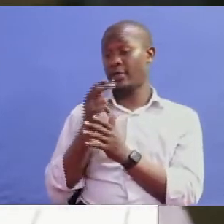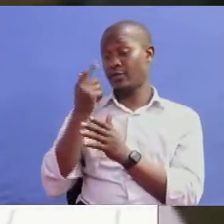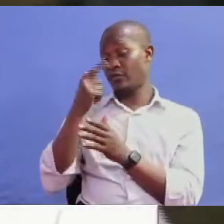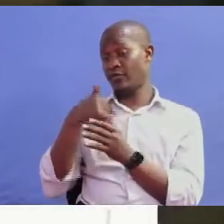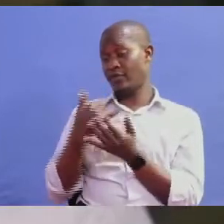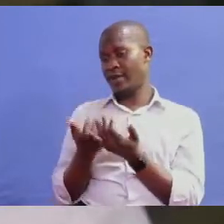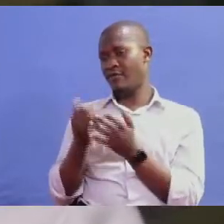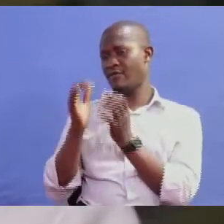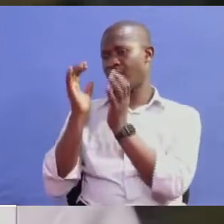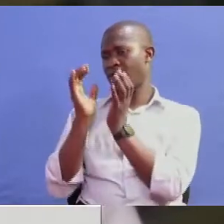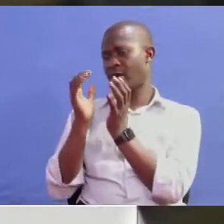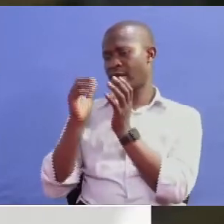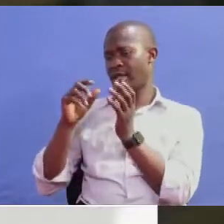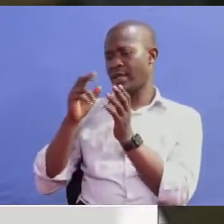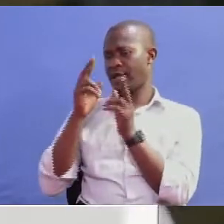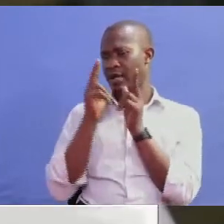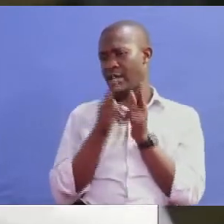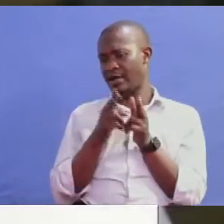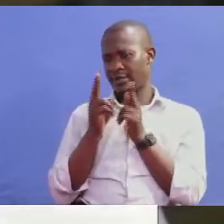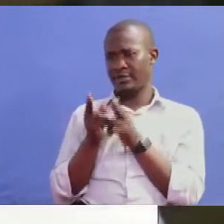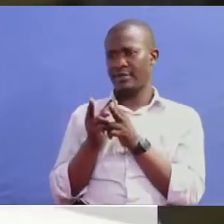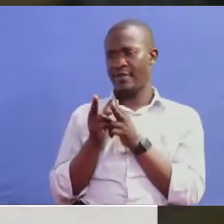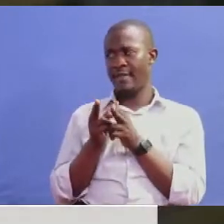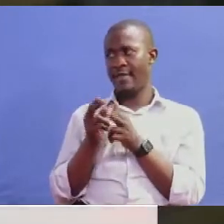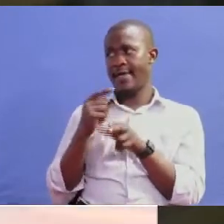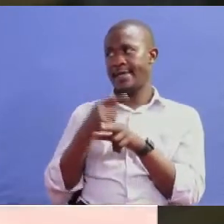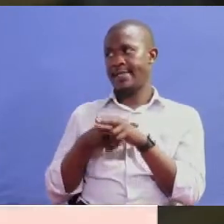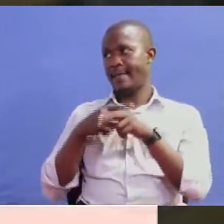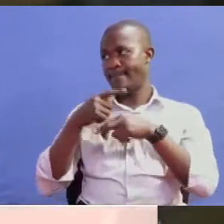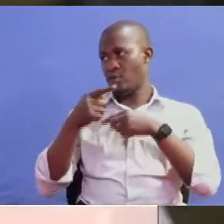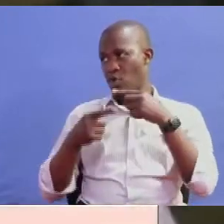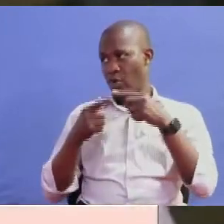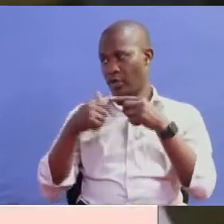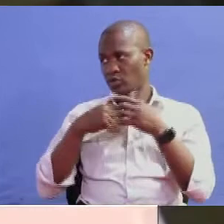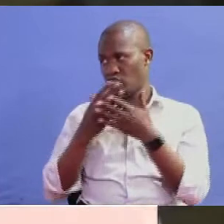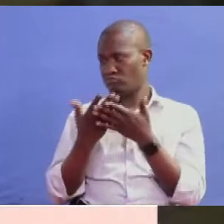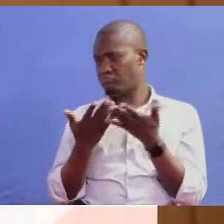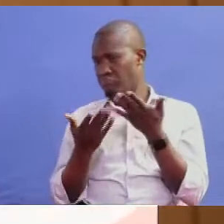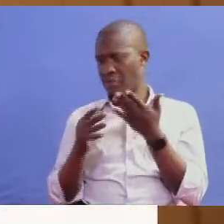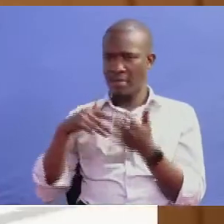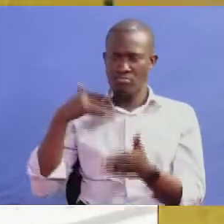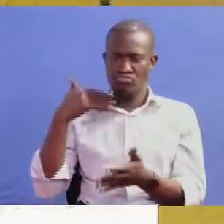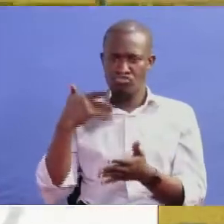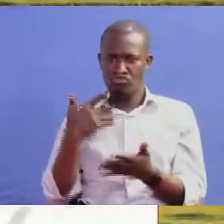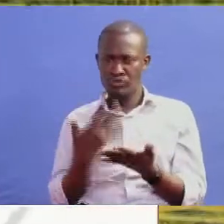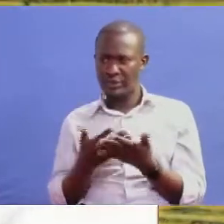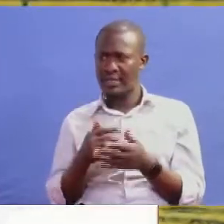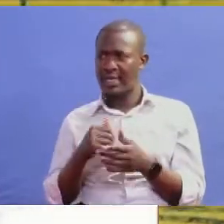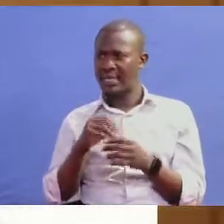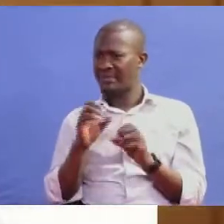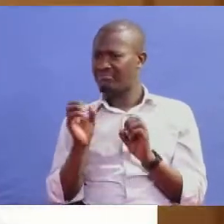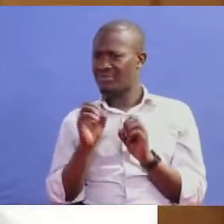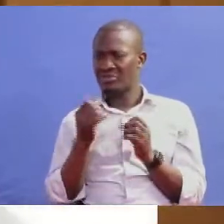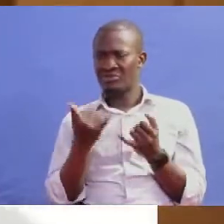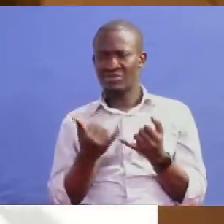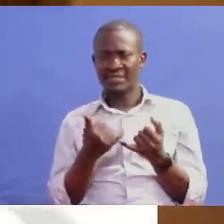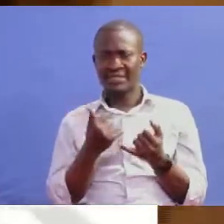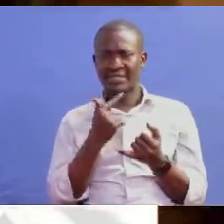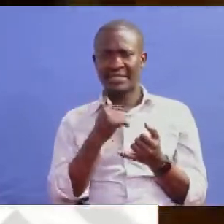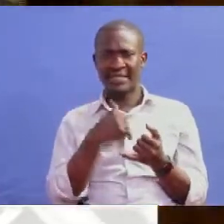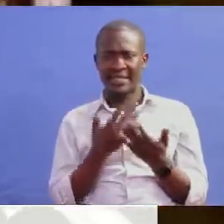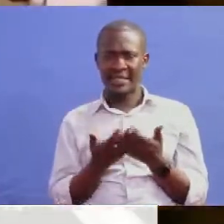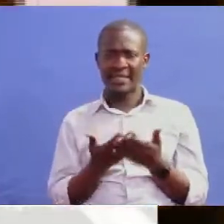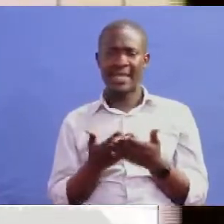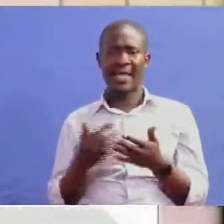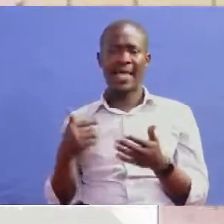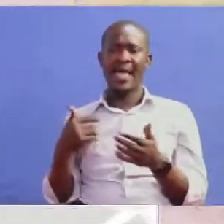carried them guns when they were going to maybe robbery and stuff. But not anymore. He says a sense of